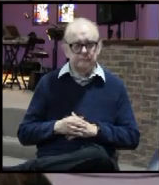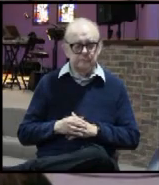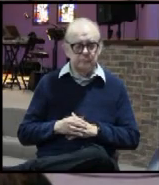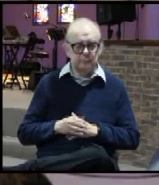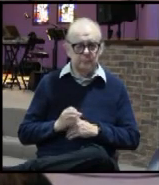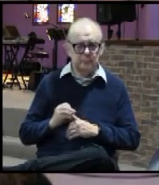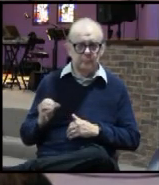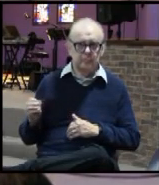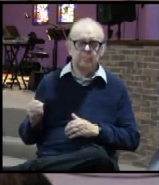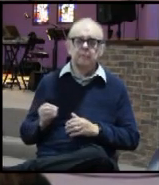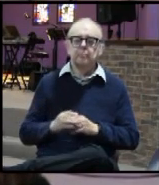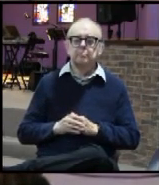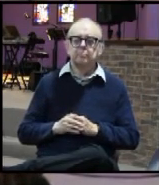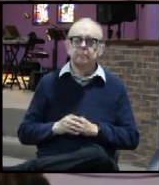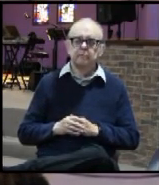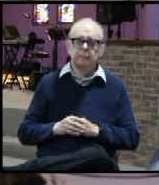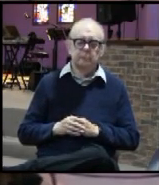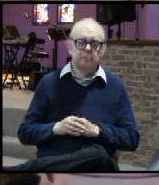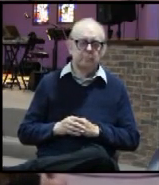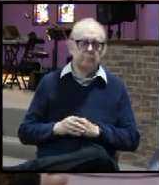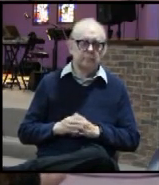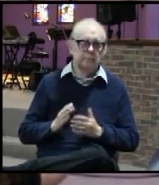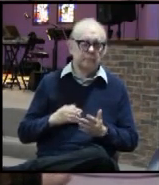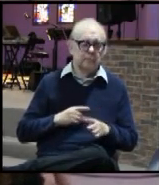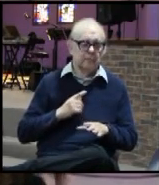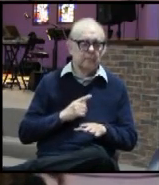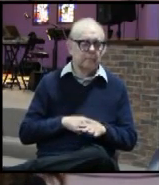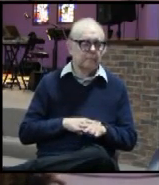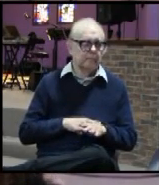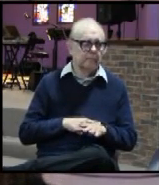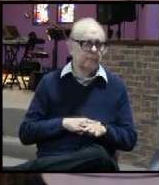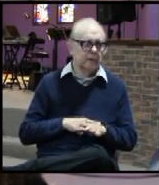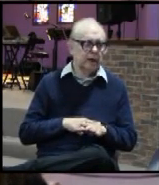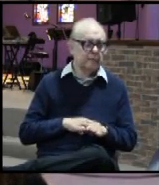So by the time I got back, of course,